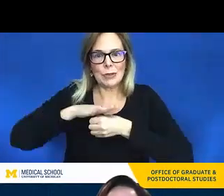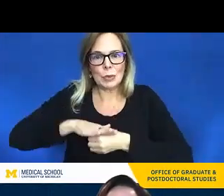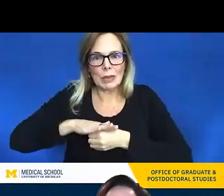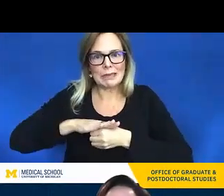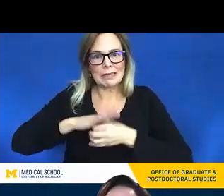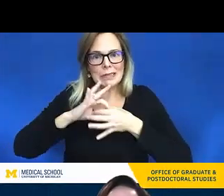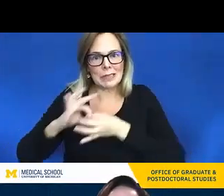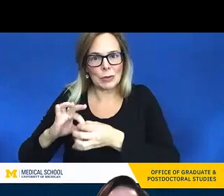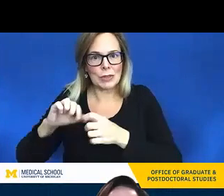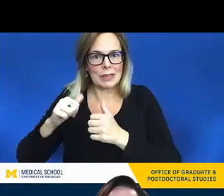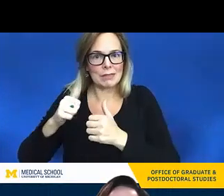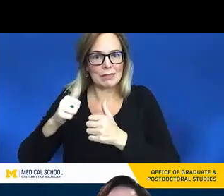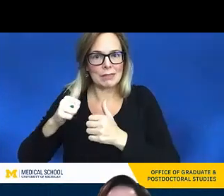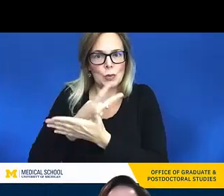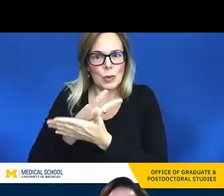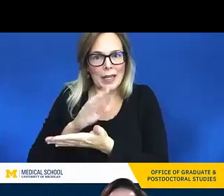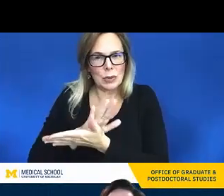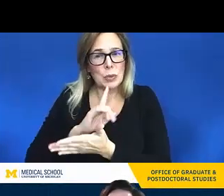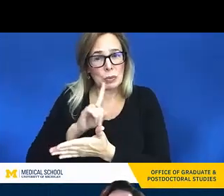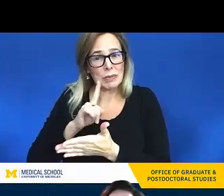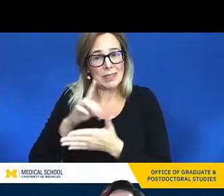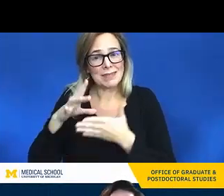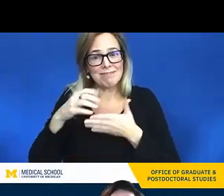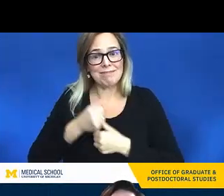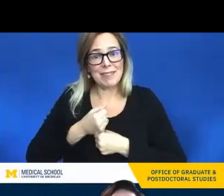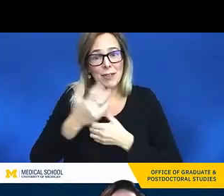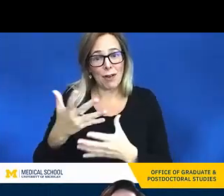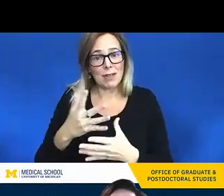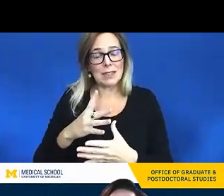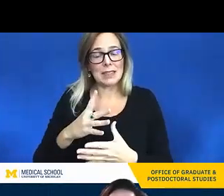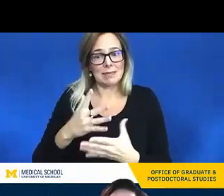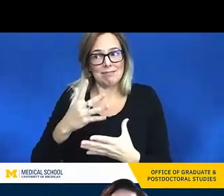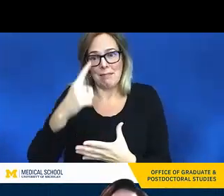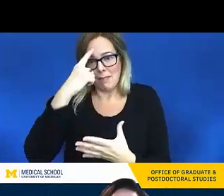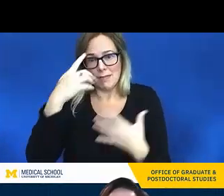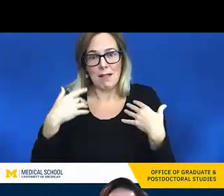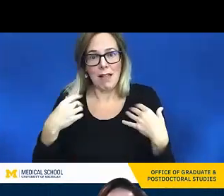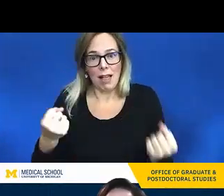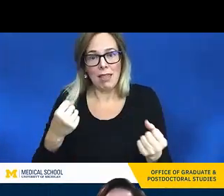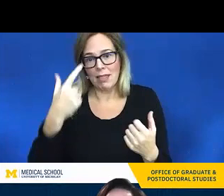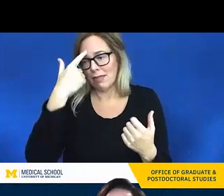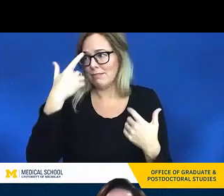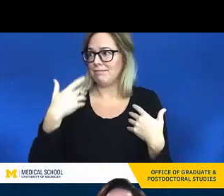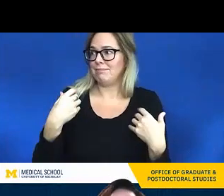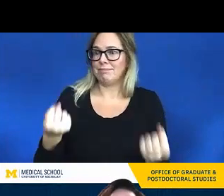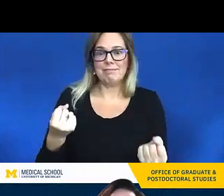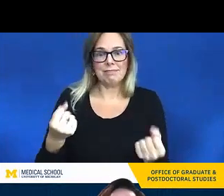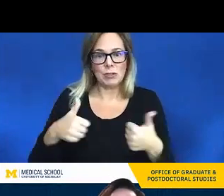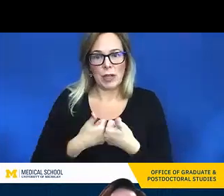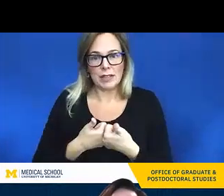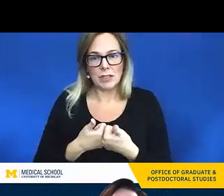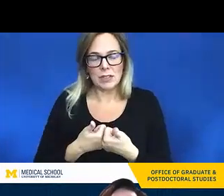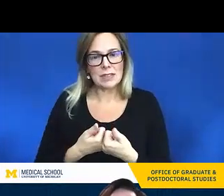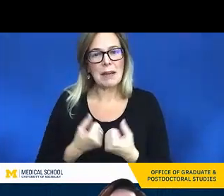some real mental health and wellness challenges for our students. So 40% of our graduate students report that mental health